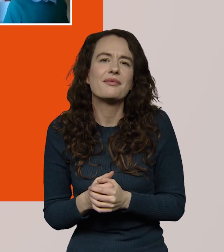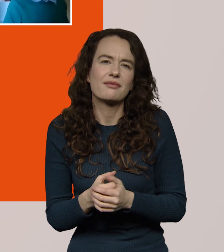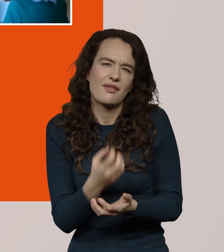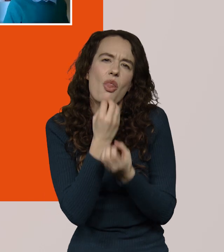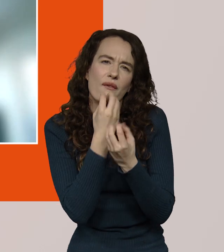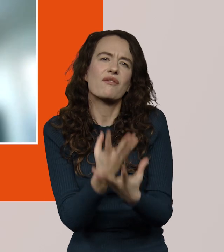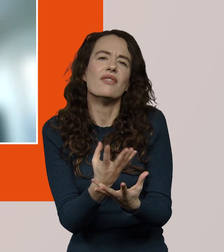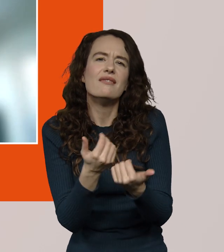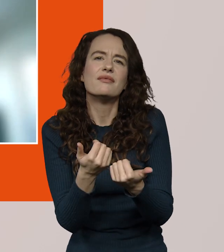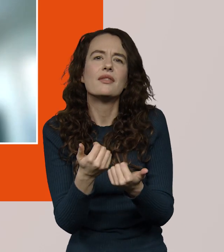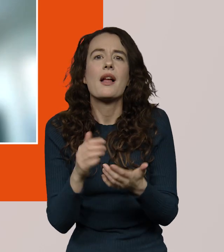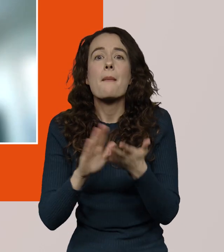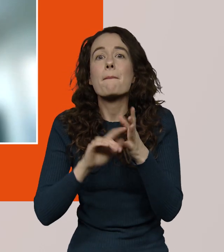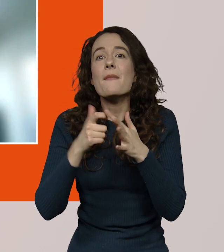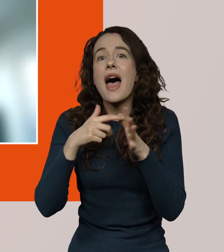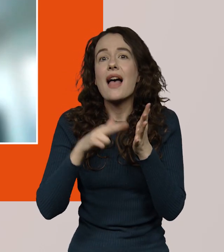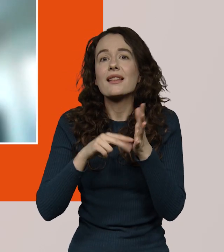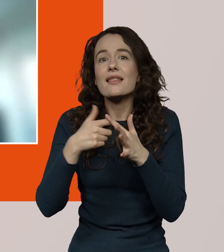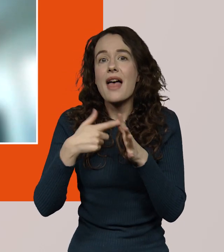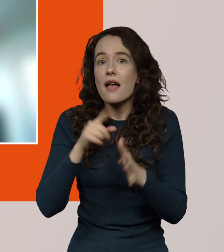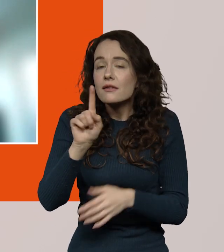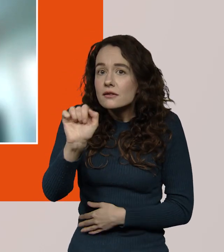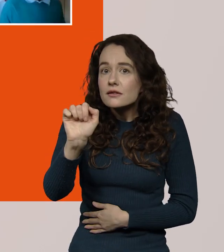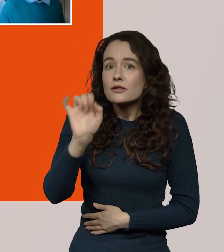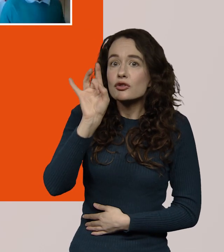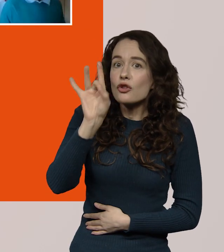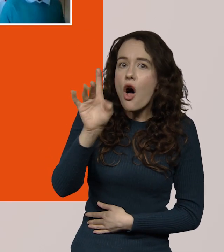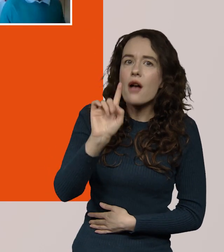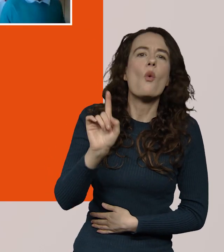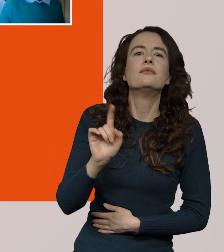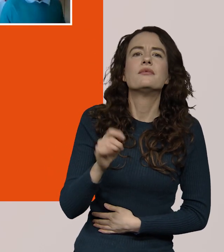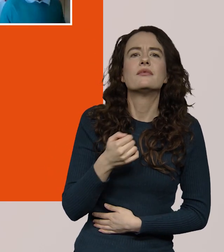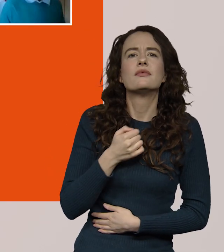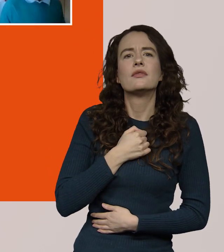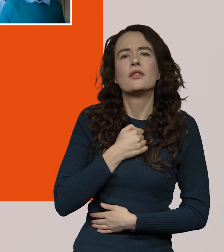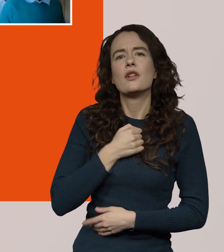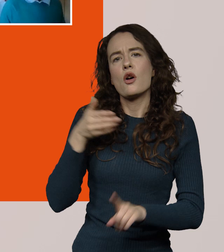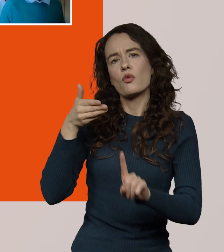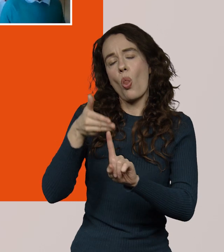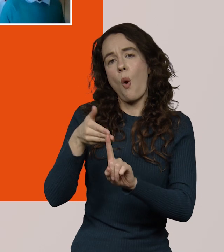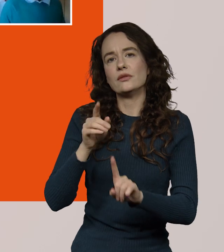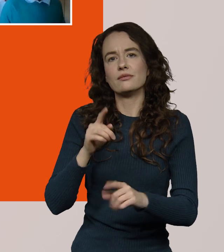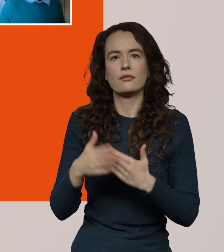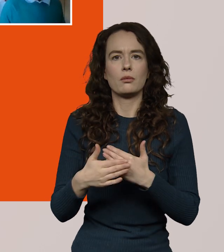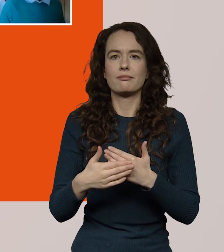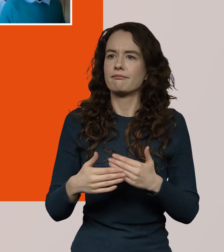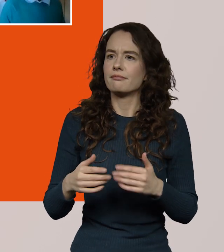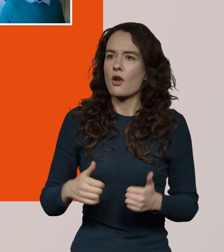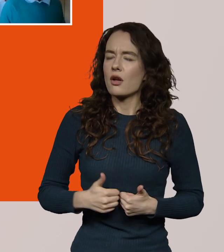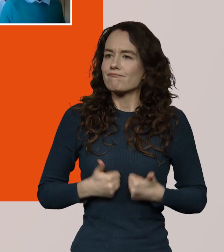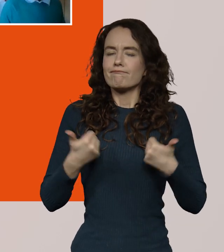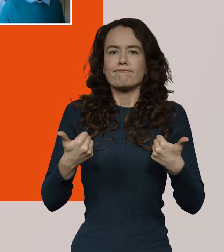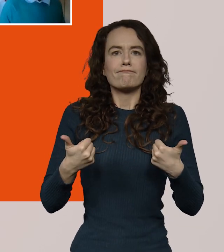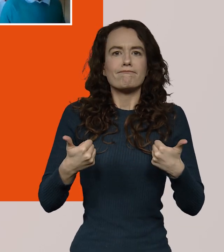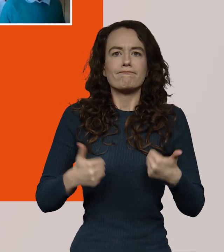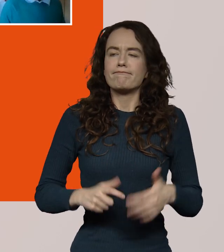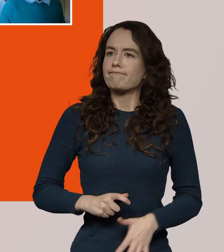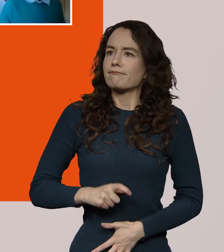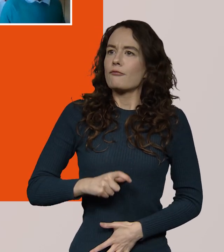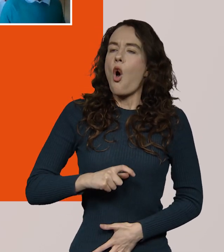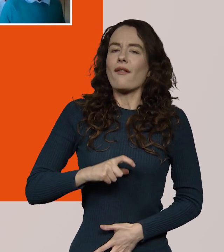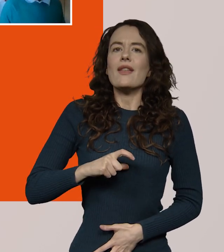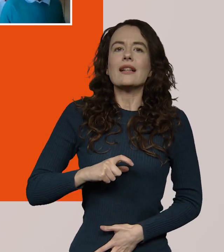to drawing lovely big stars. Have you all got some paper and some pens or crayons Things great. Okay. So what I want